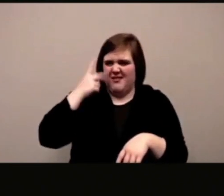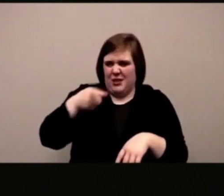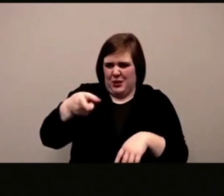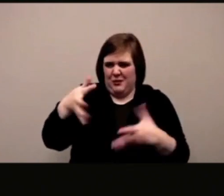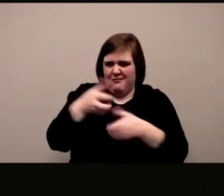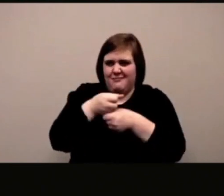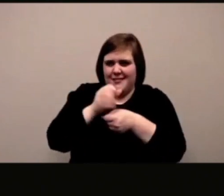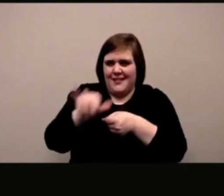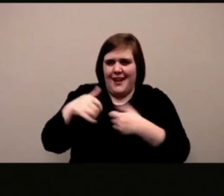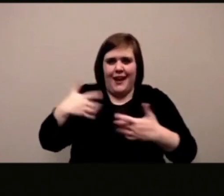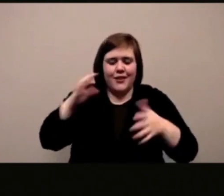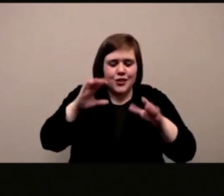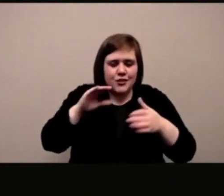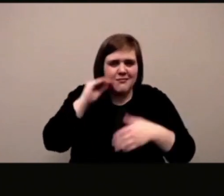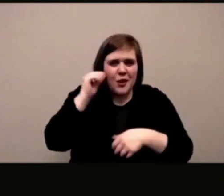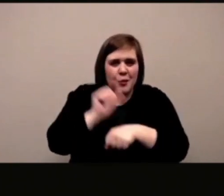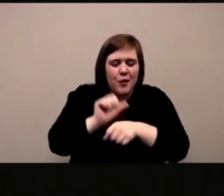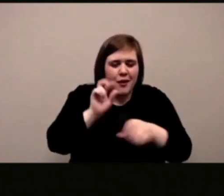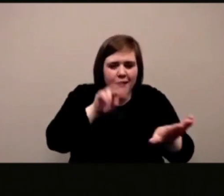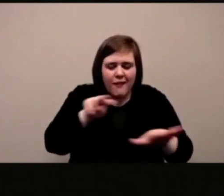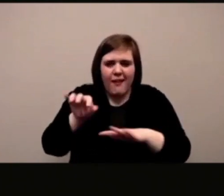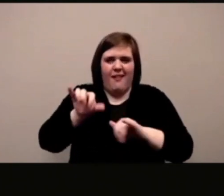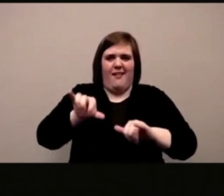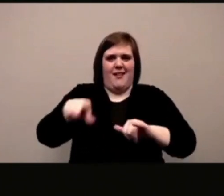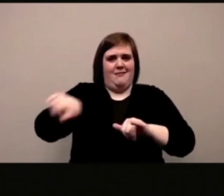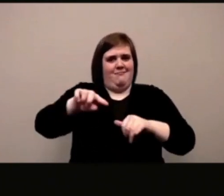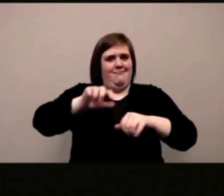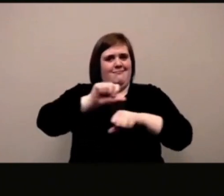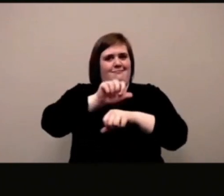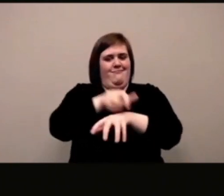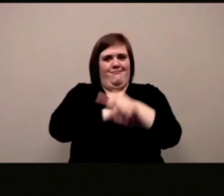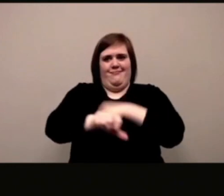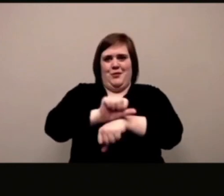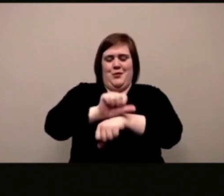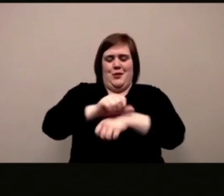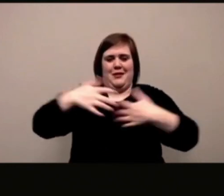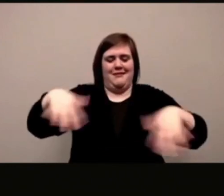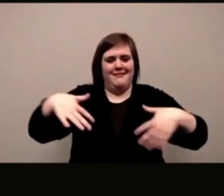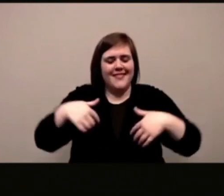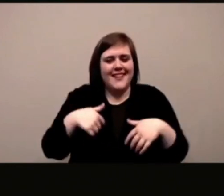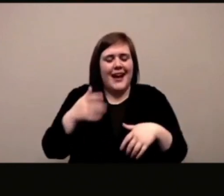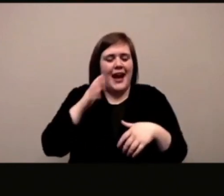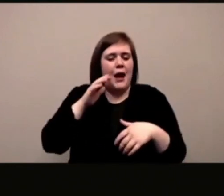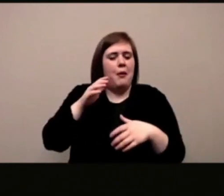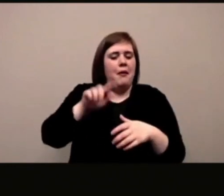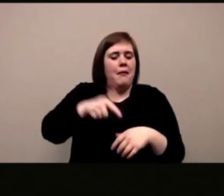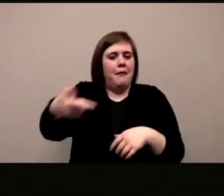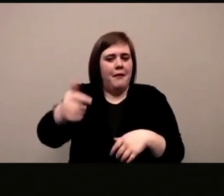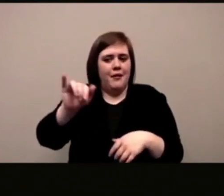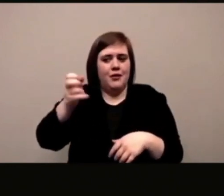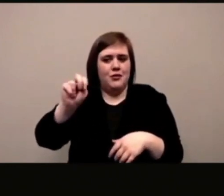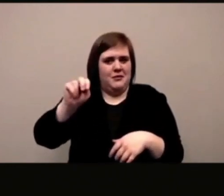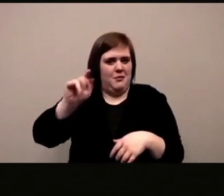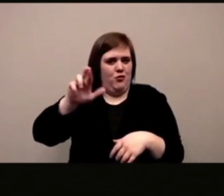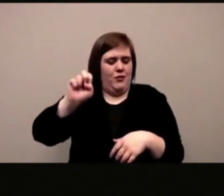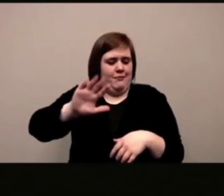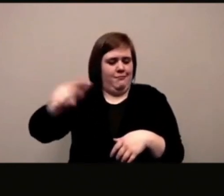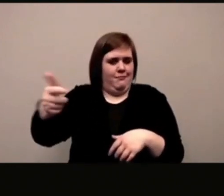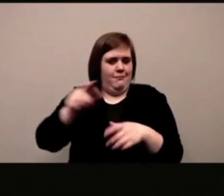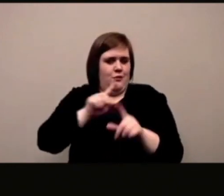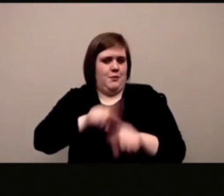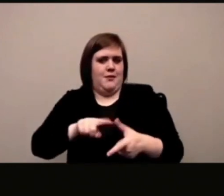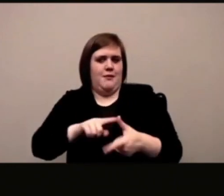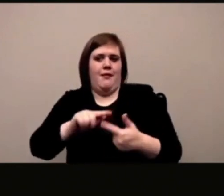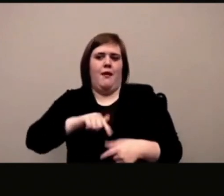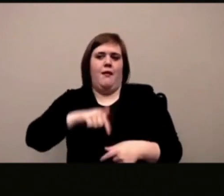done my homework. You guys are out here doing the work. So let me go ahead on. I'm going to let Jean Maurice give his response first, and then I'm going to turn it over to you, Michelle, to talk